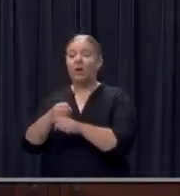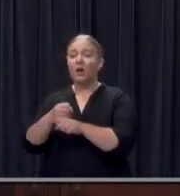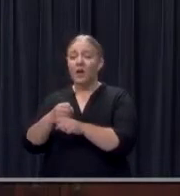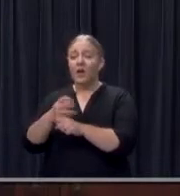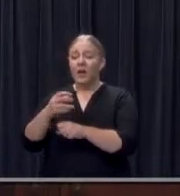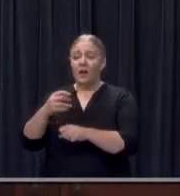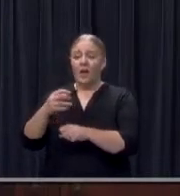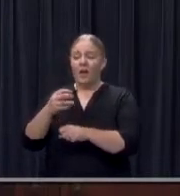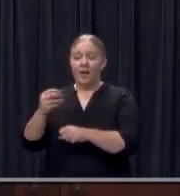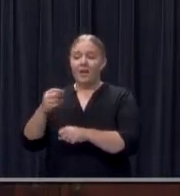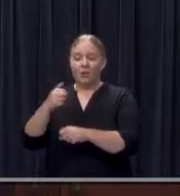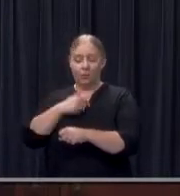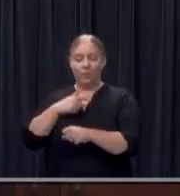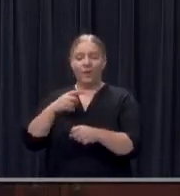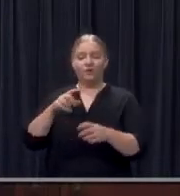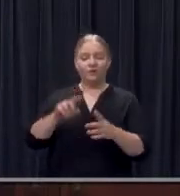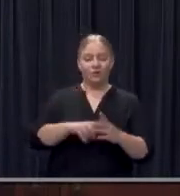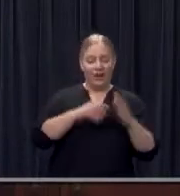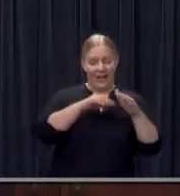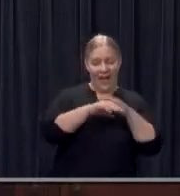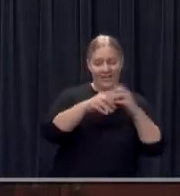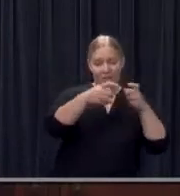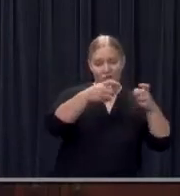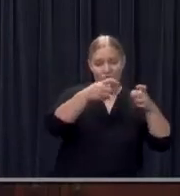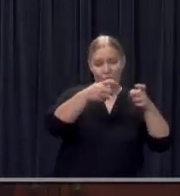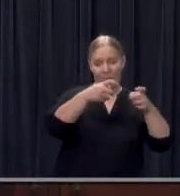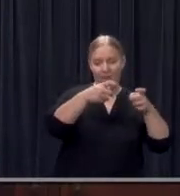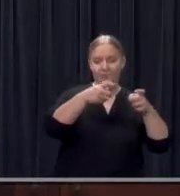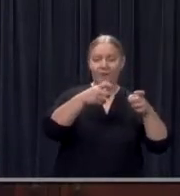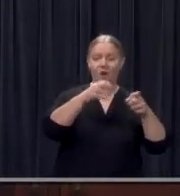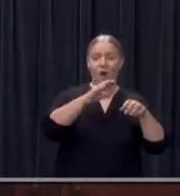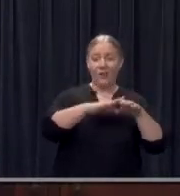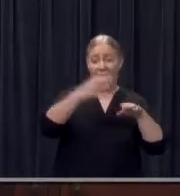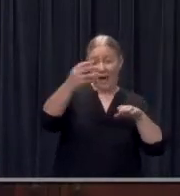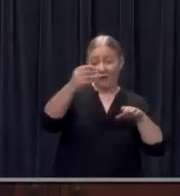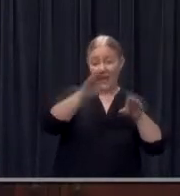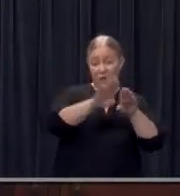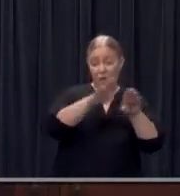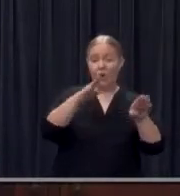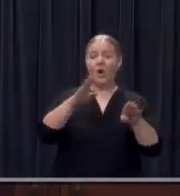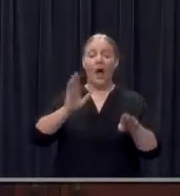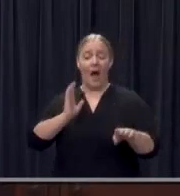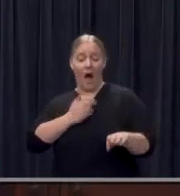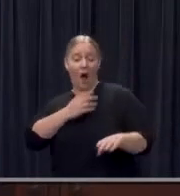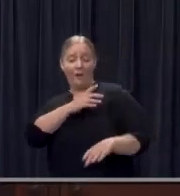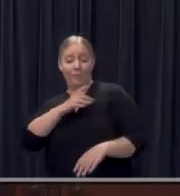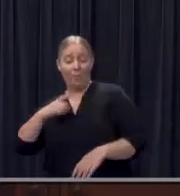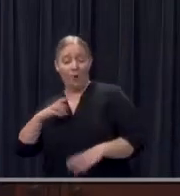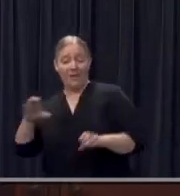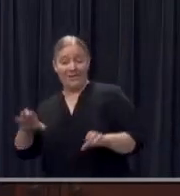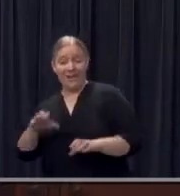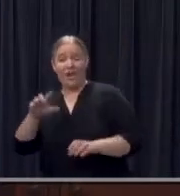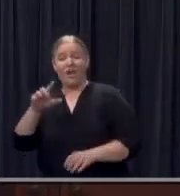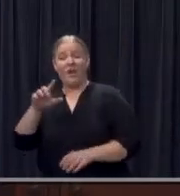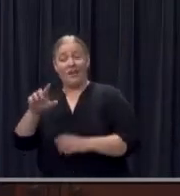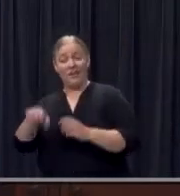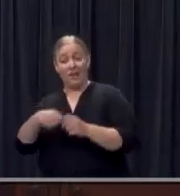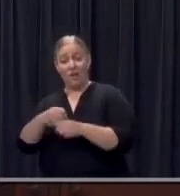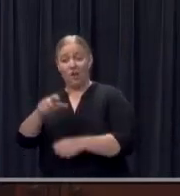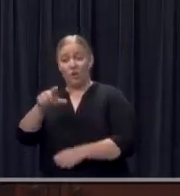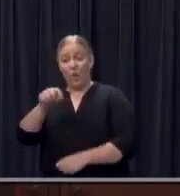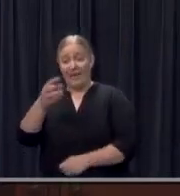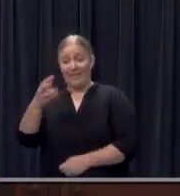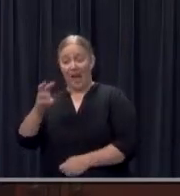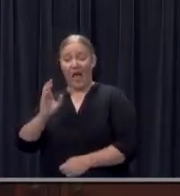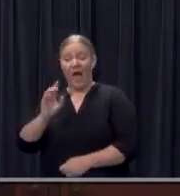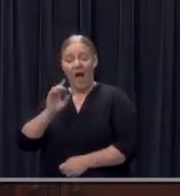access control management, you know, on their exterior doors, you know, something our board did in 2016 in that bond, you know. And so I feel like